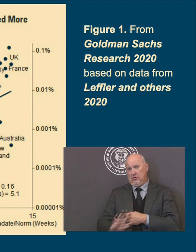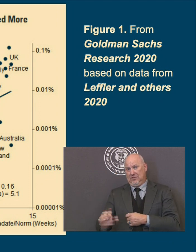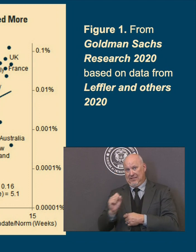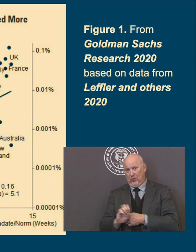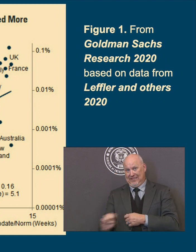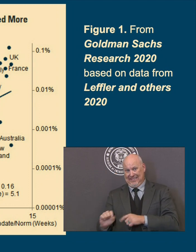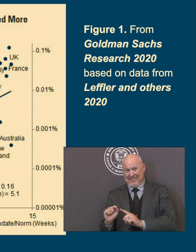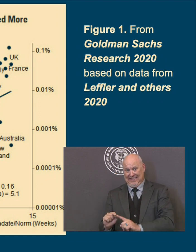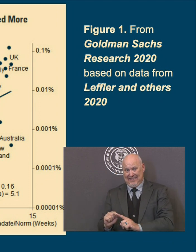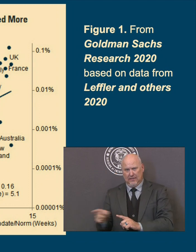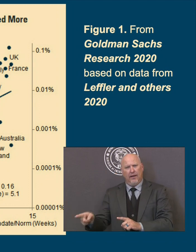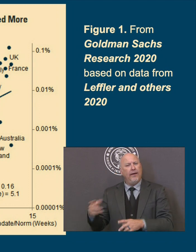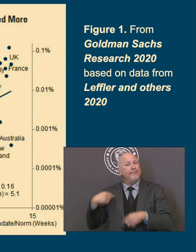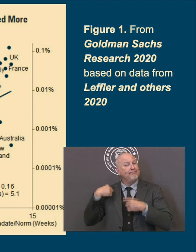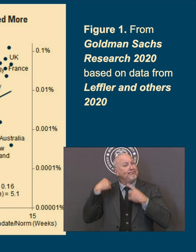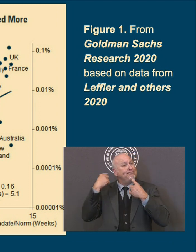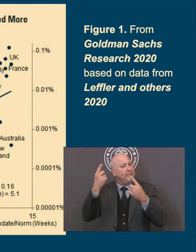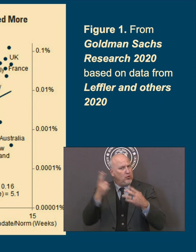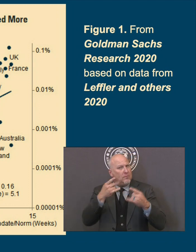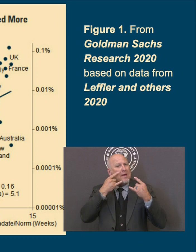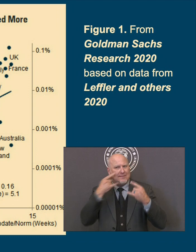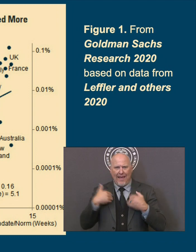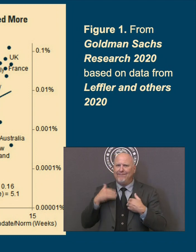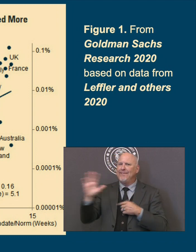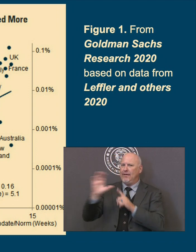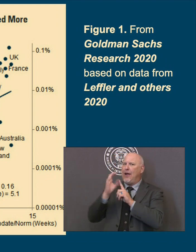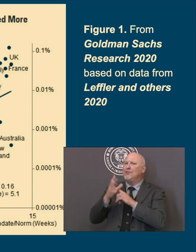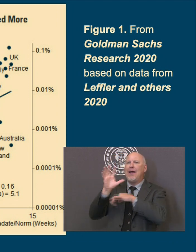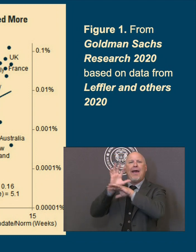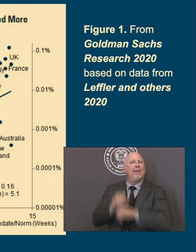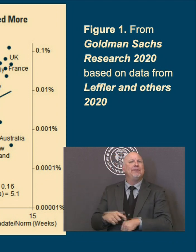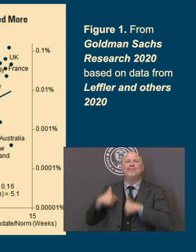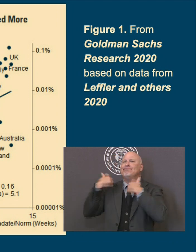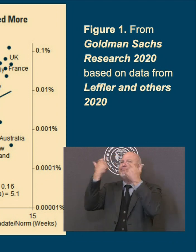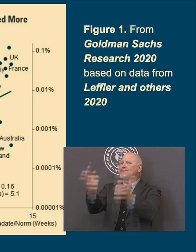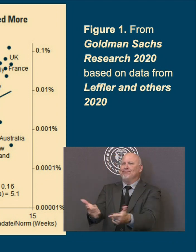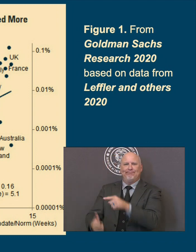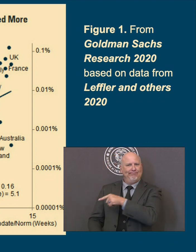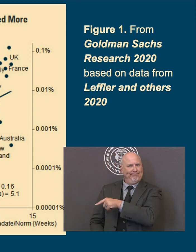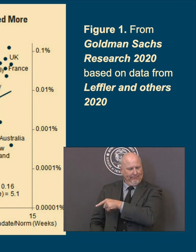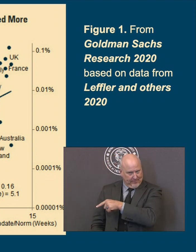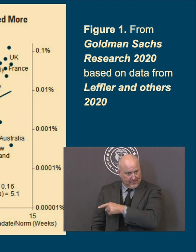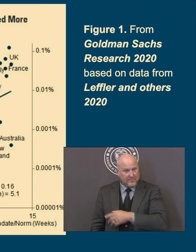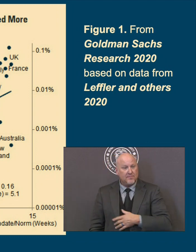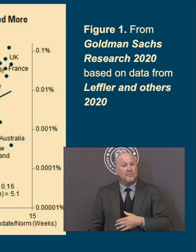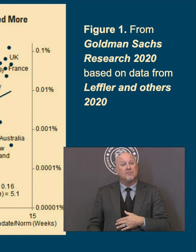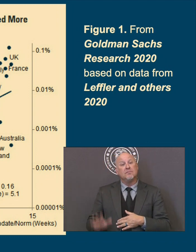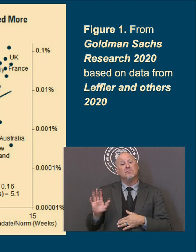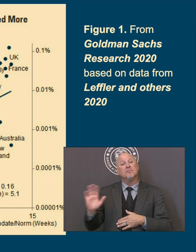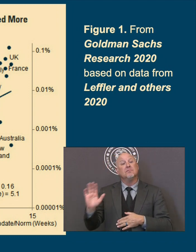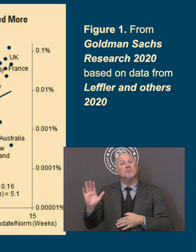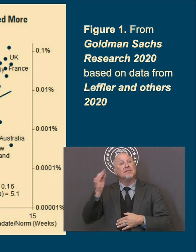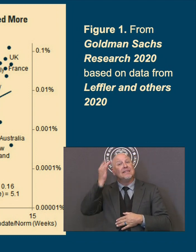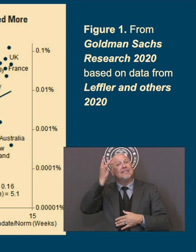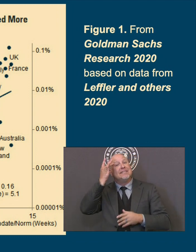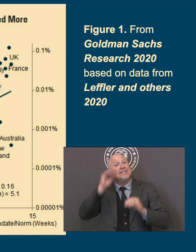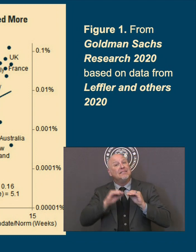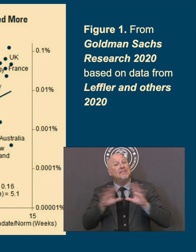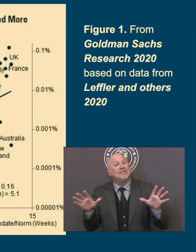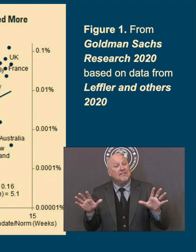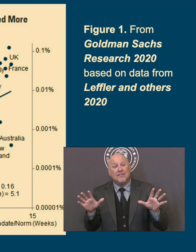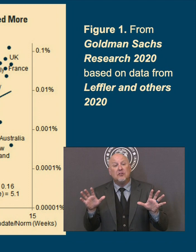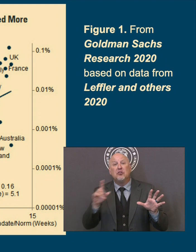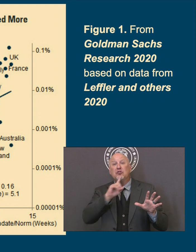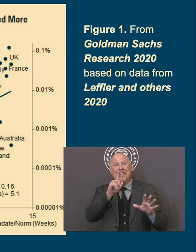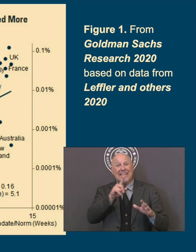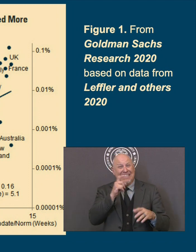very important, because it indicates that when masks are used, the disease is actually less deadly, even if you catch